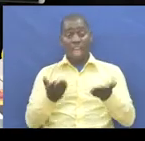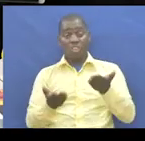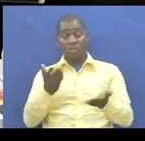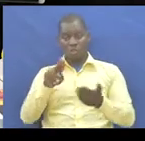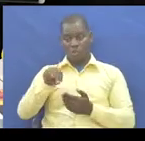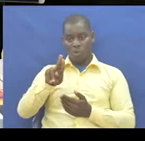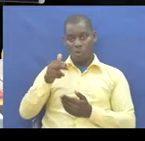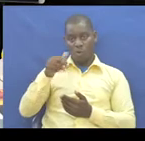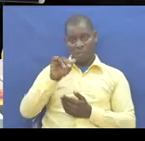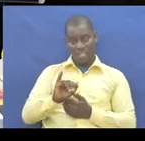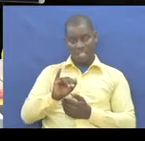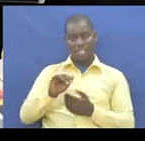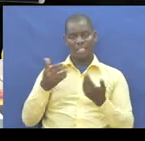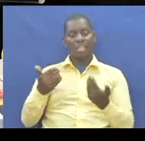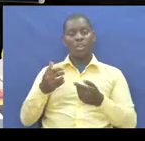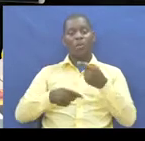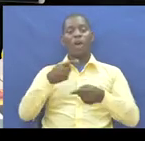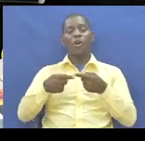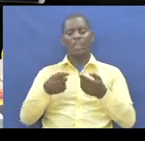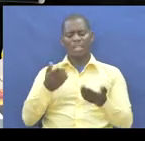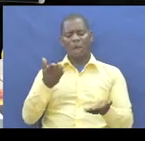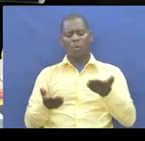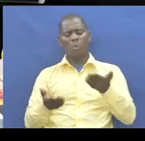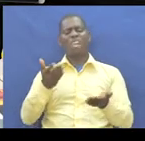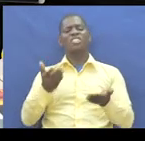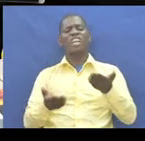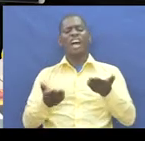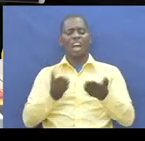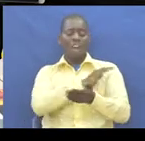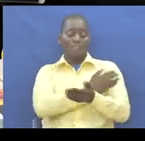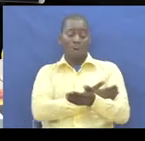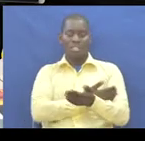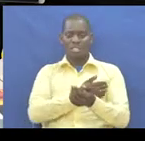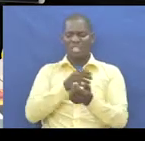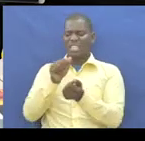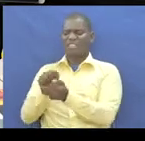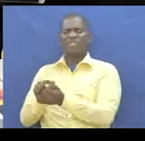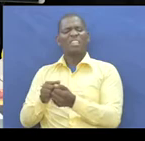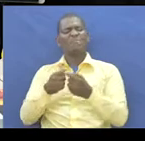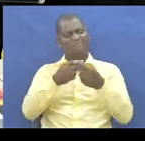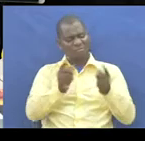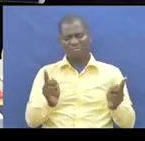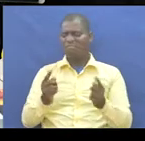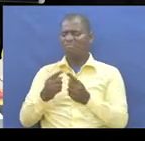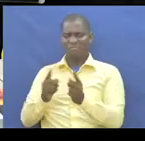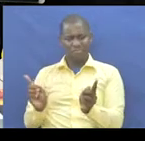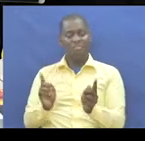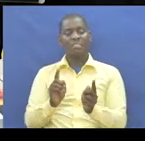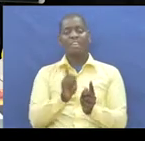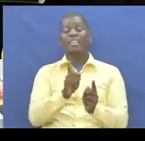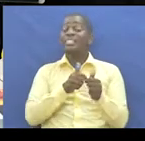force and measurement of it, and specifically looking the units which are being used. We are going